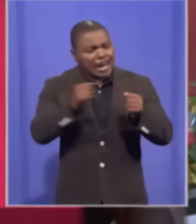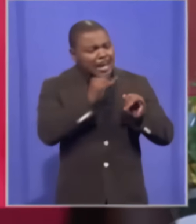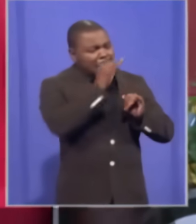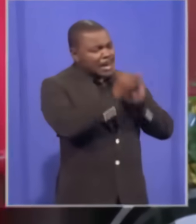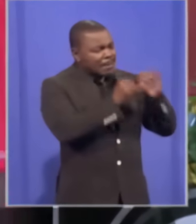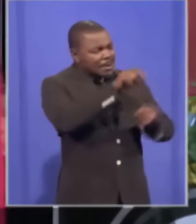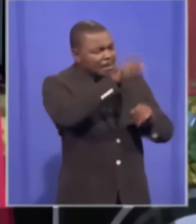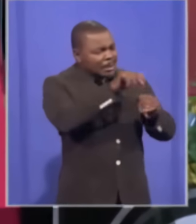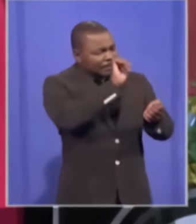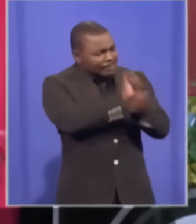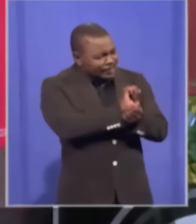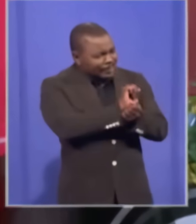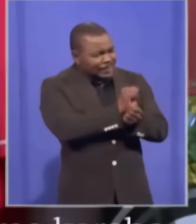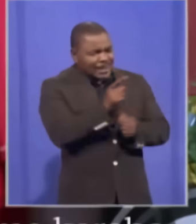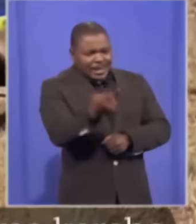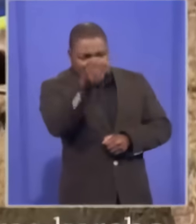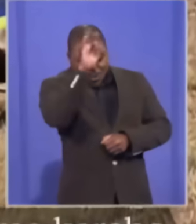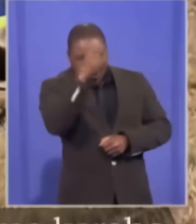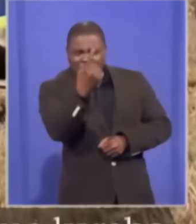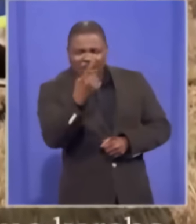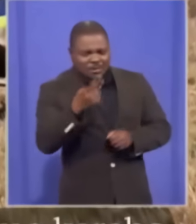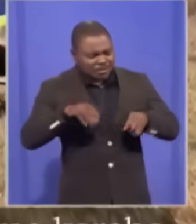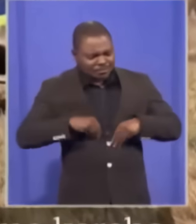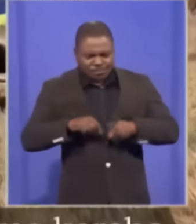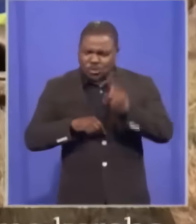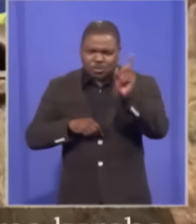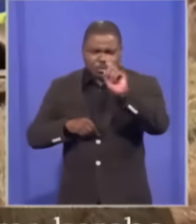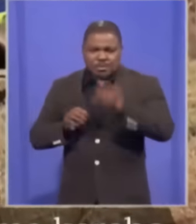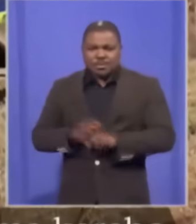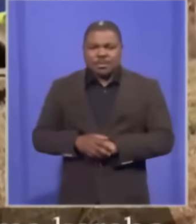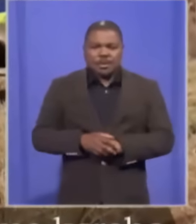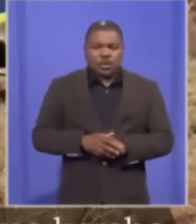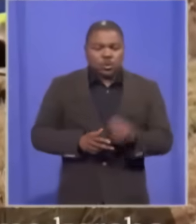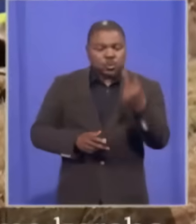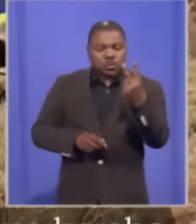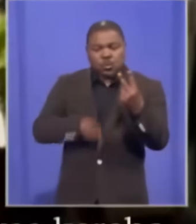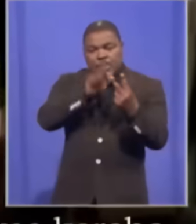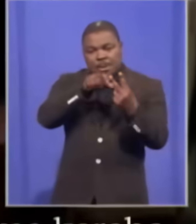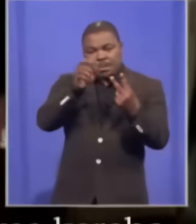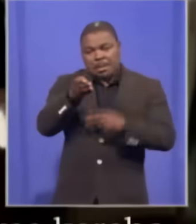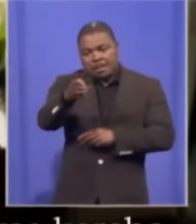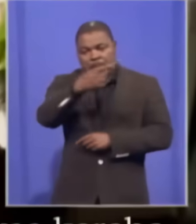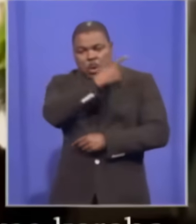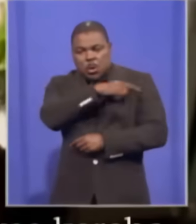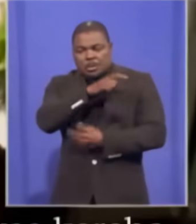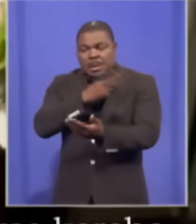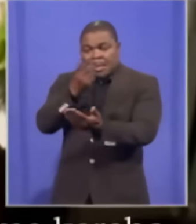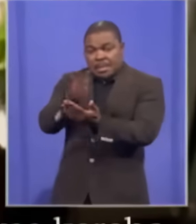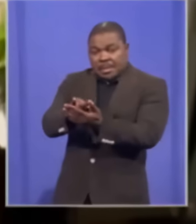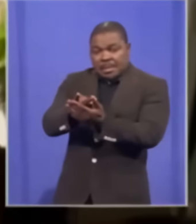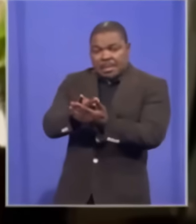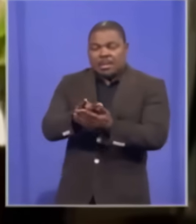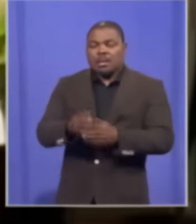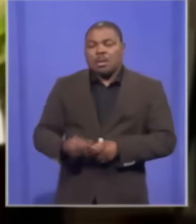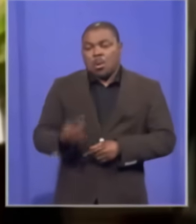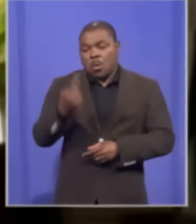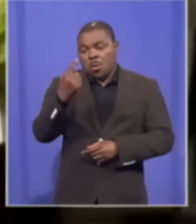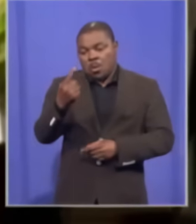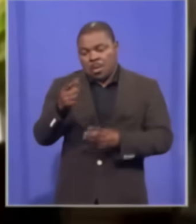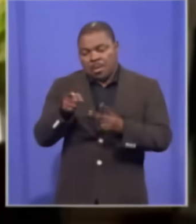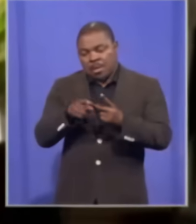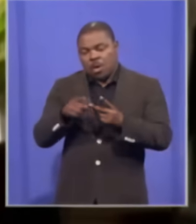11 prisoners. We cannot allow. We still have two who are still recovering in hospital. One has already